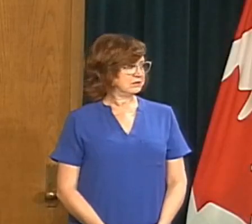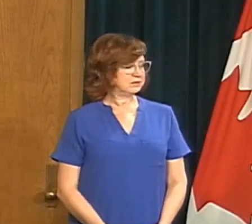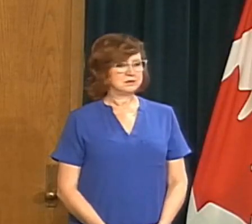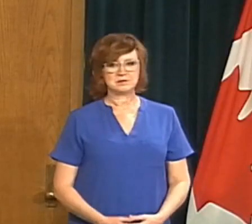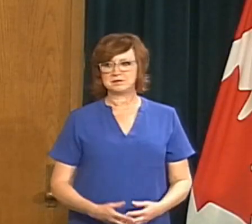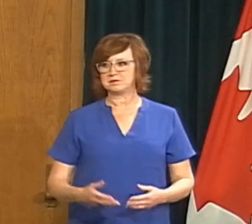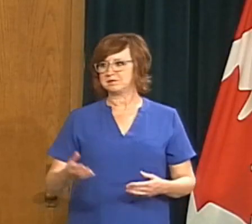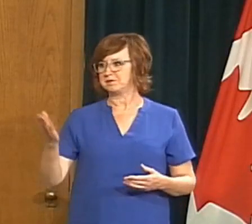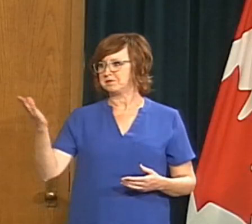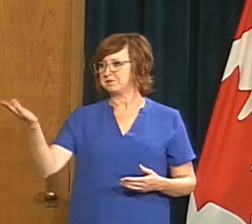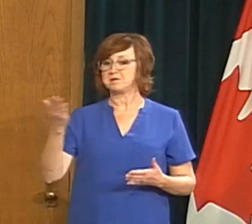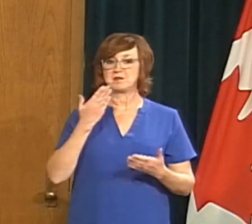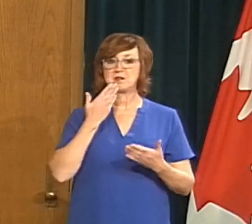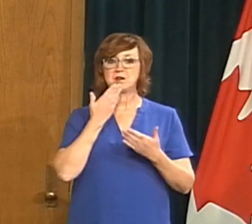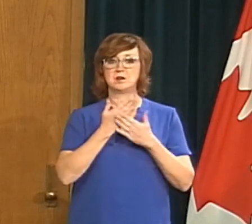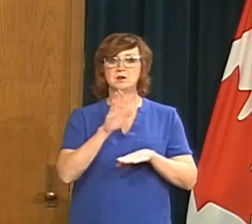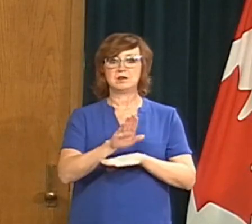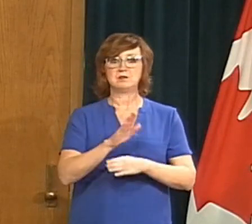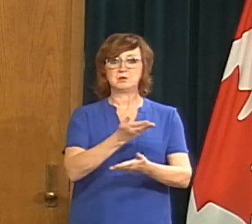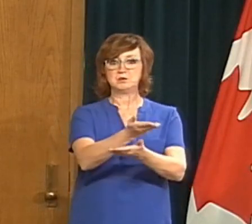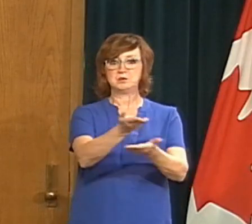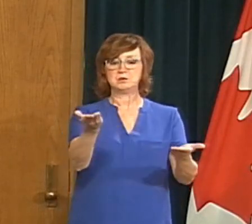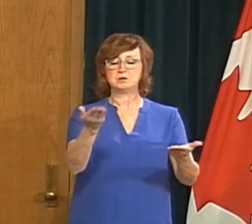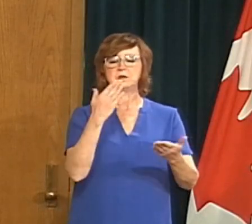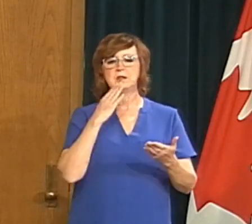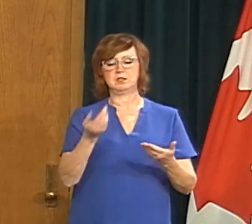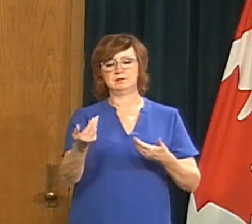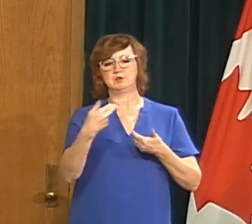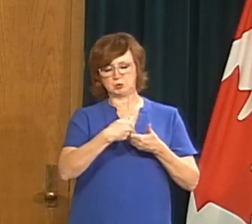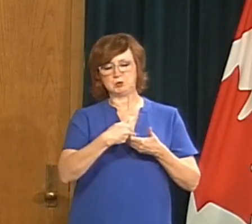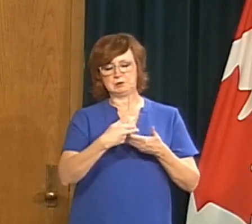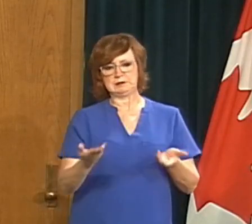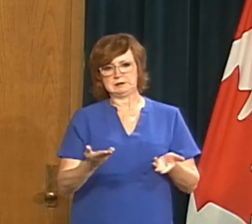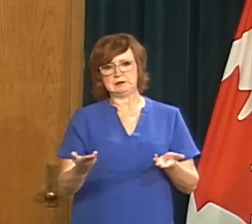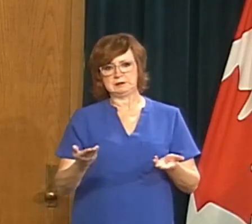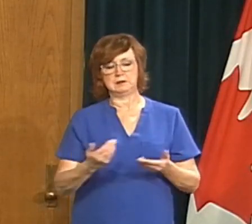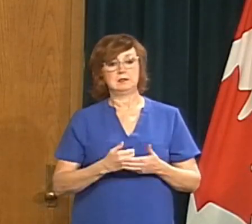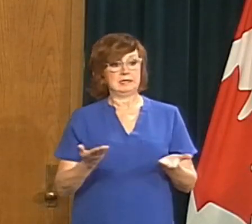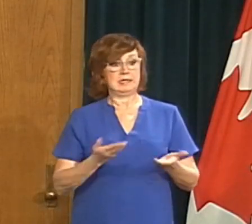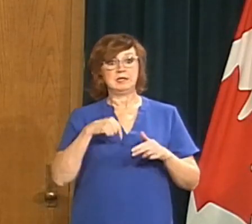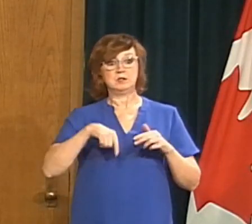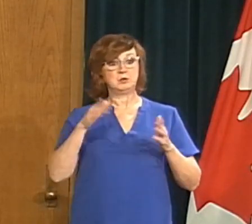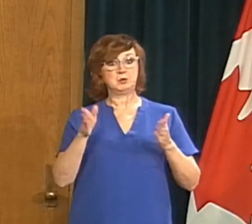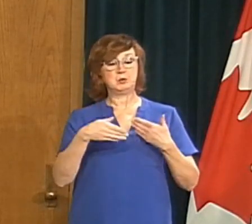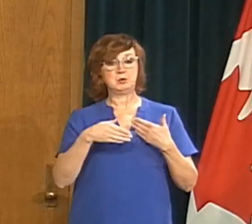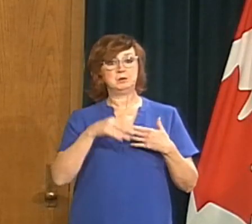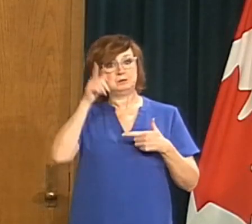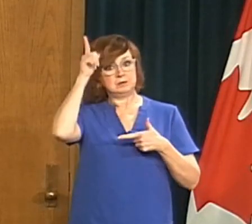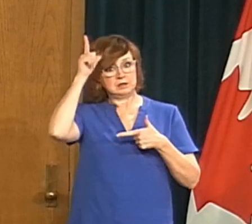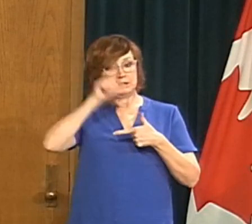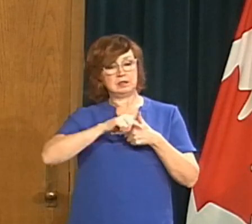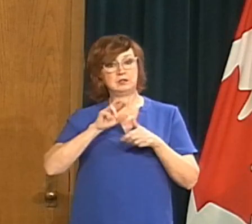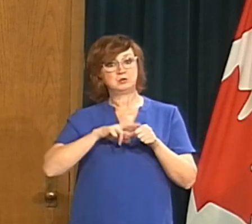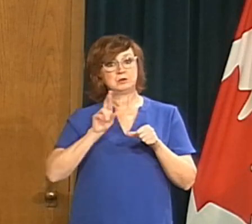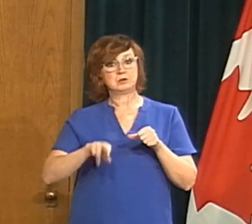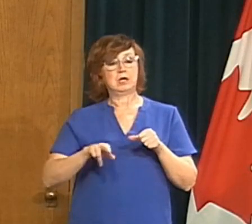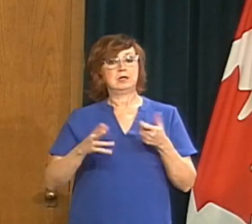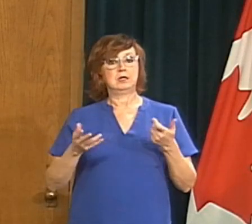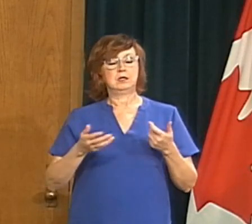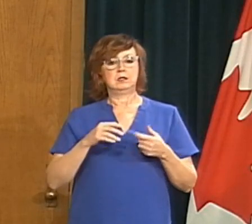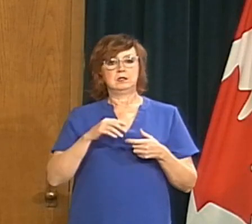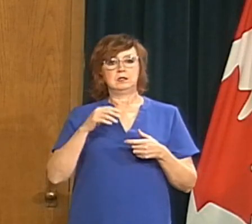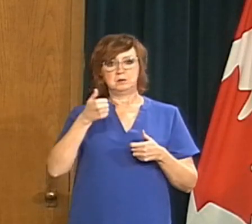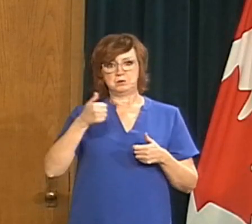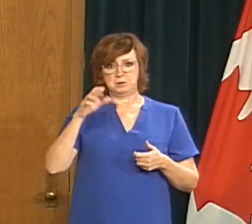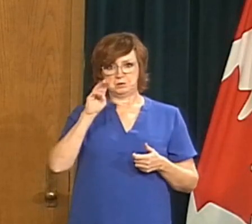Good afternoon, everybody, and thanks for joining us here today. In the Legislative Building in Regina, we have Premier Scott